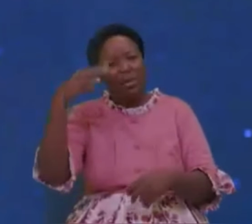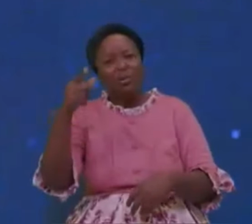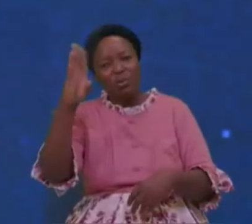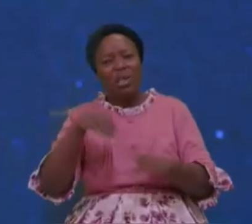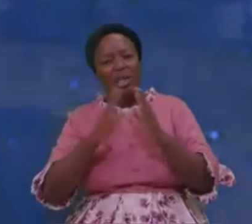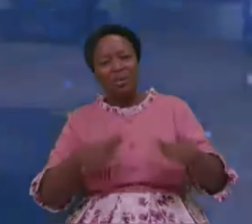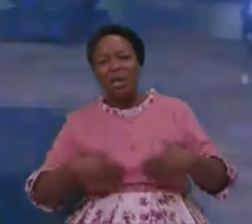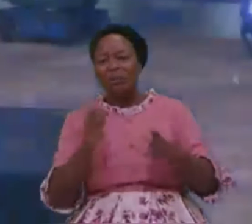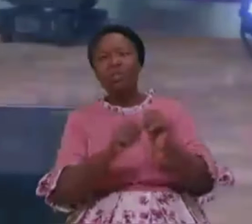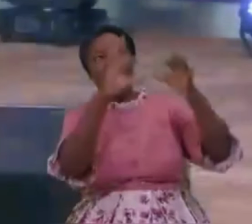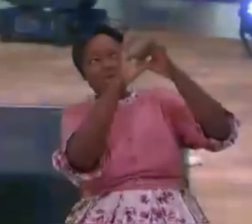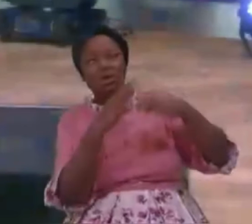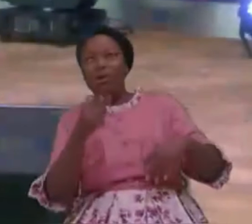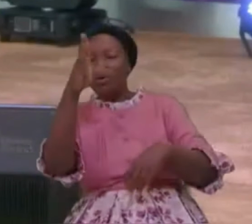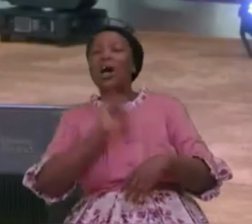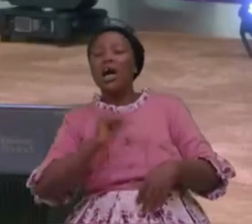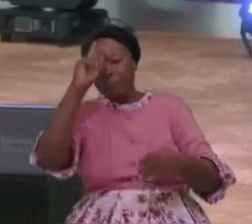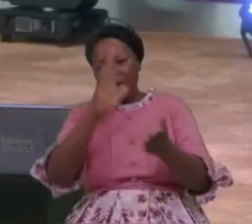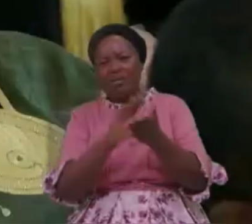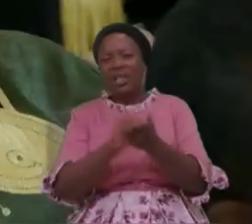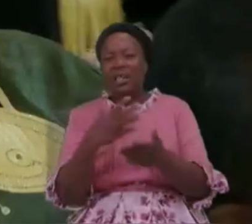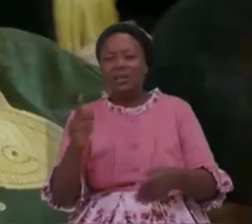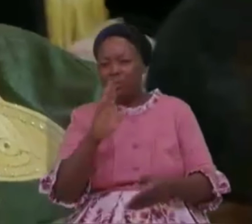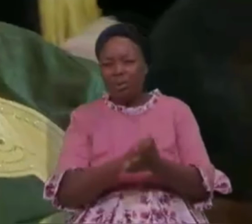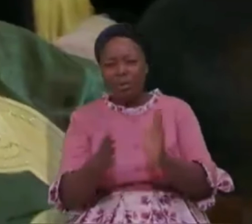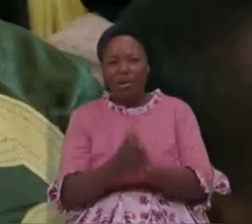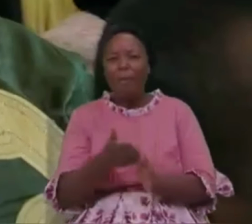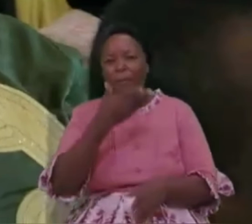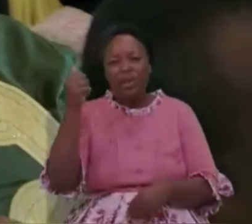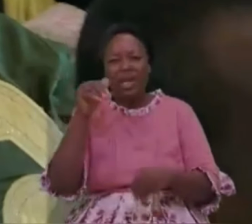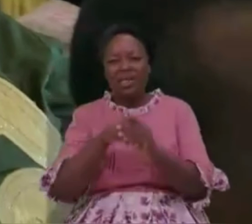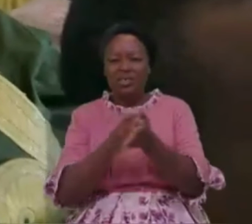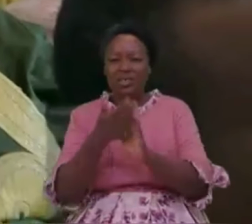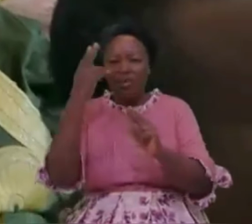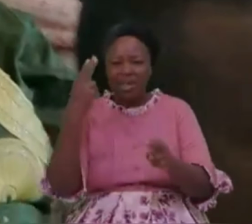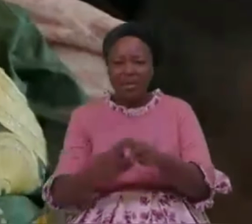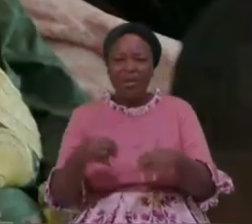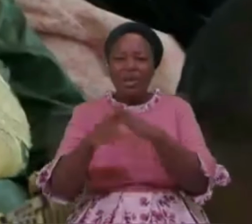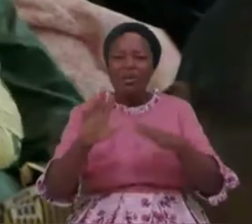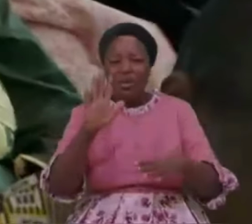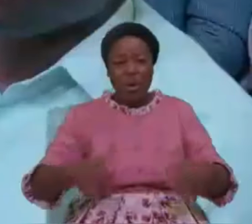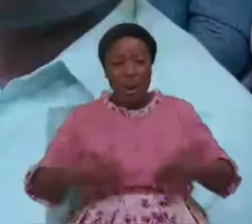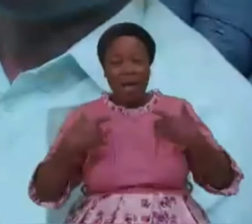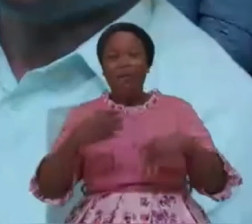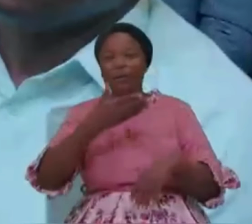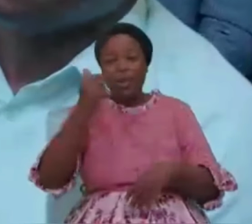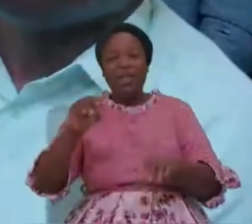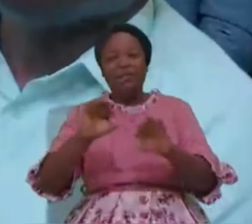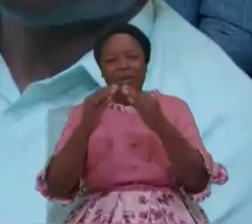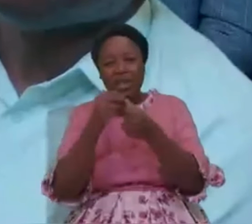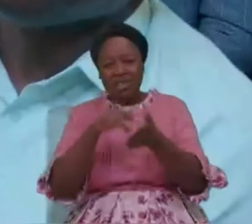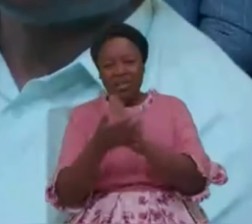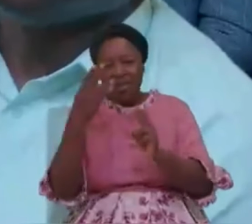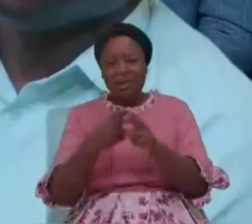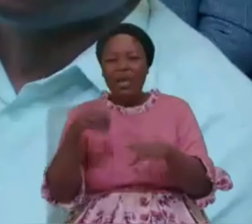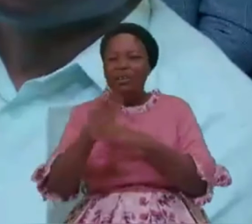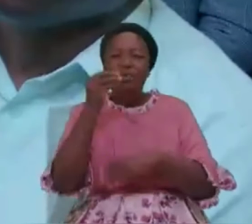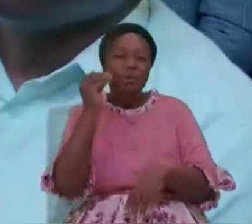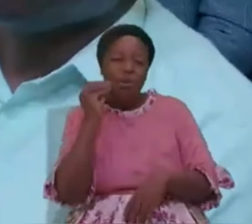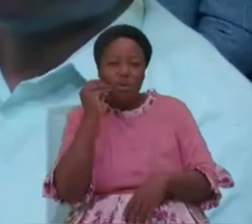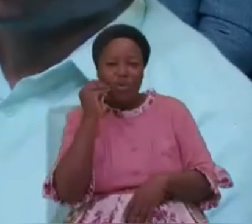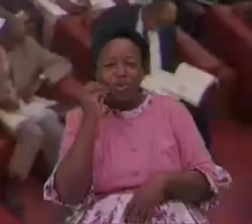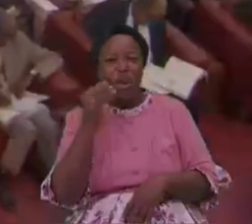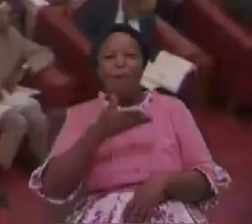believe things are going to become better. Your life, better family. In your home,